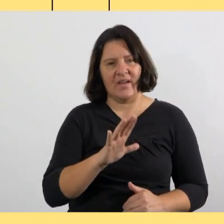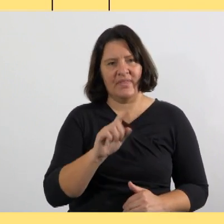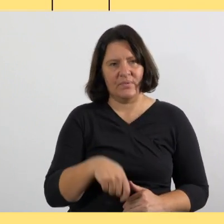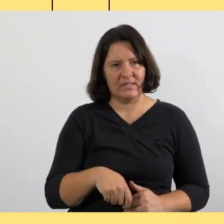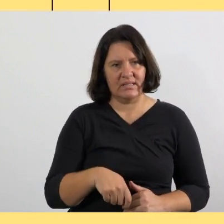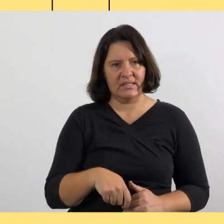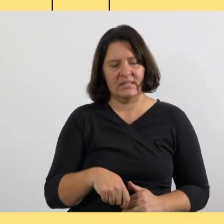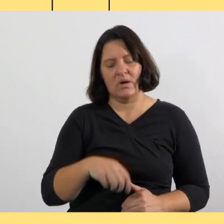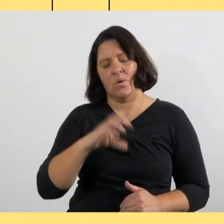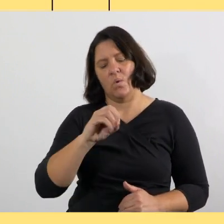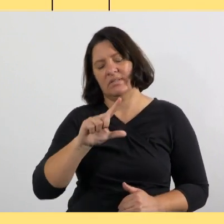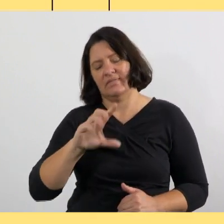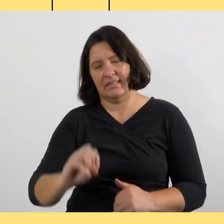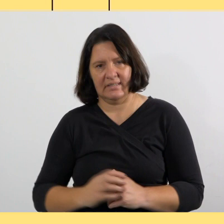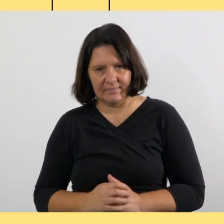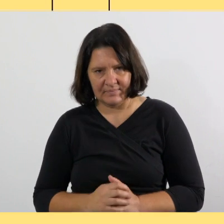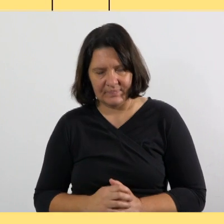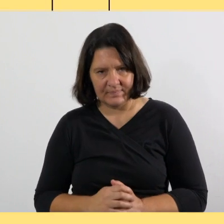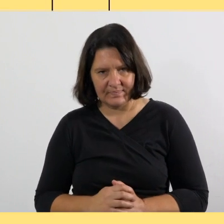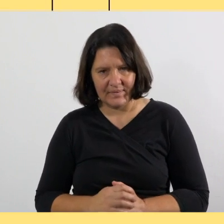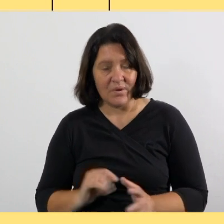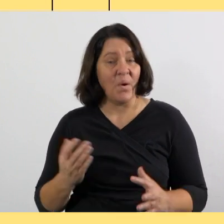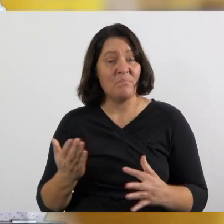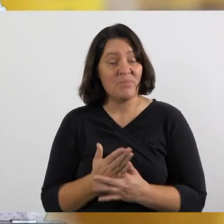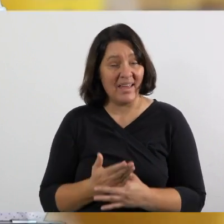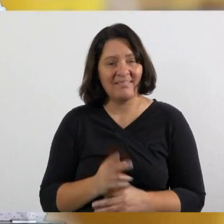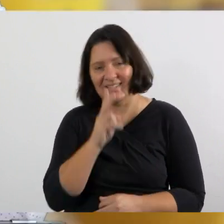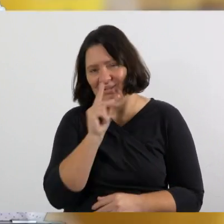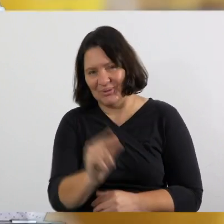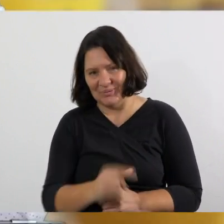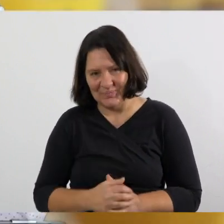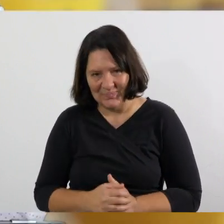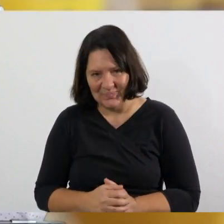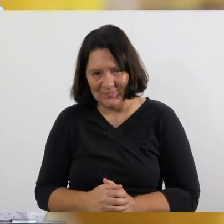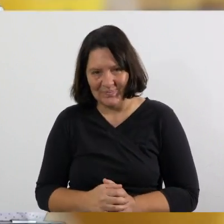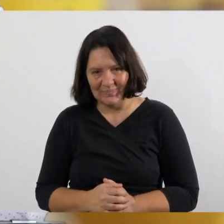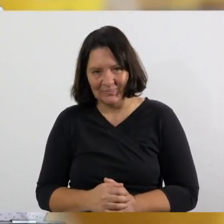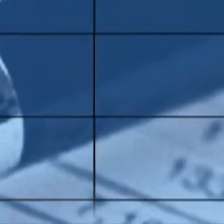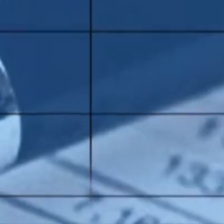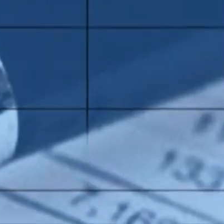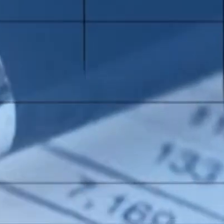35,070. We will go for an ad break. See you shortly.